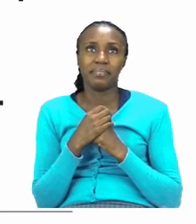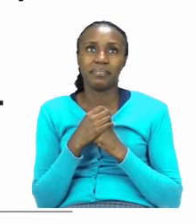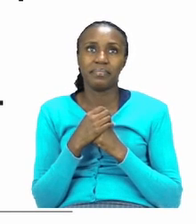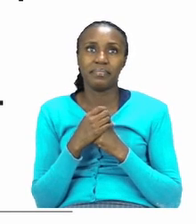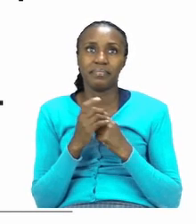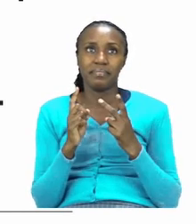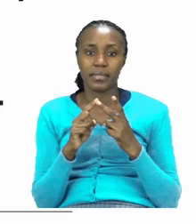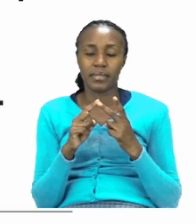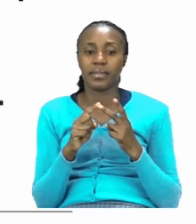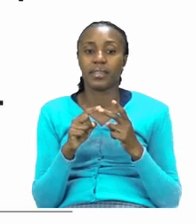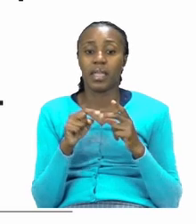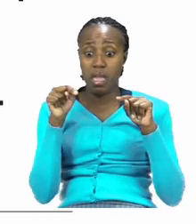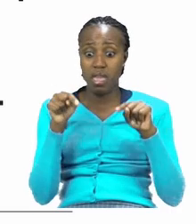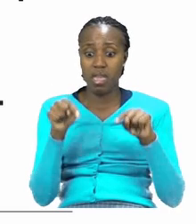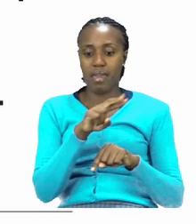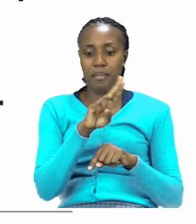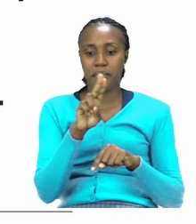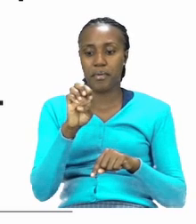here,